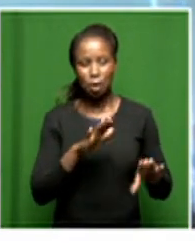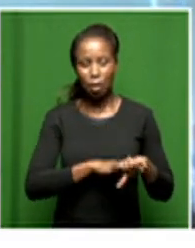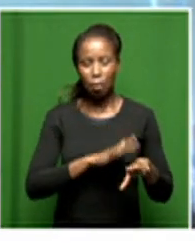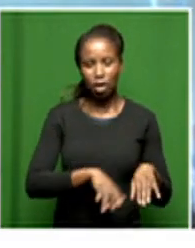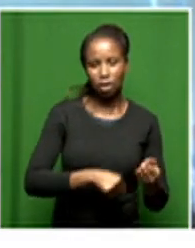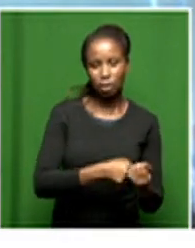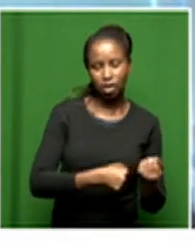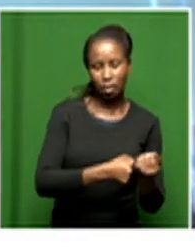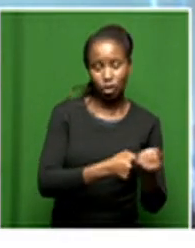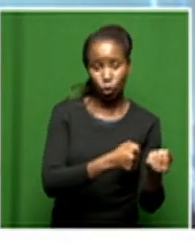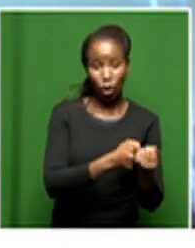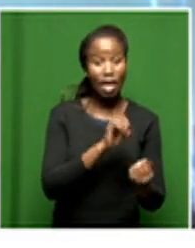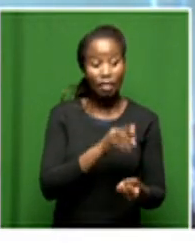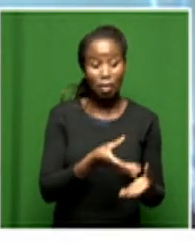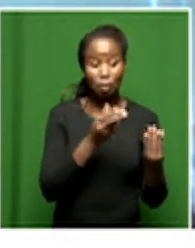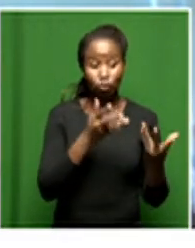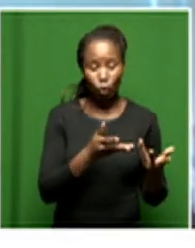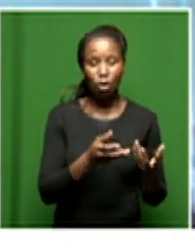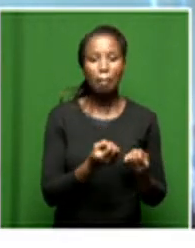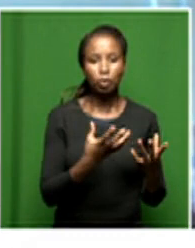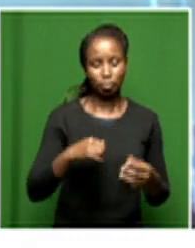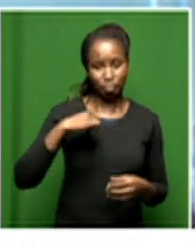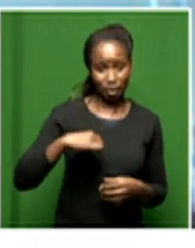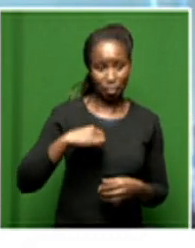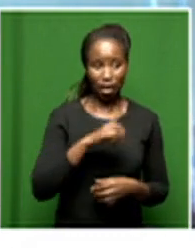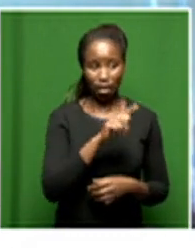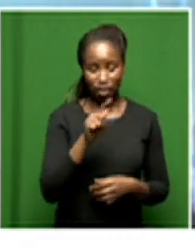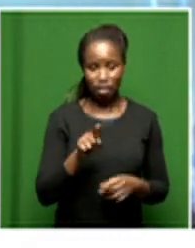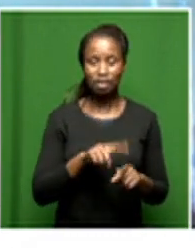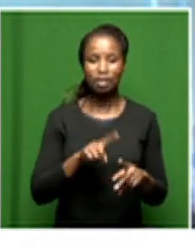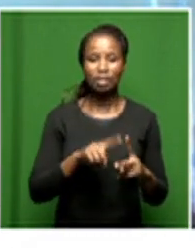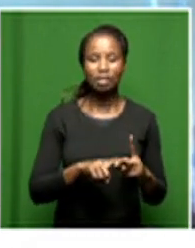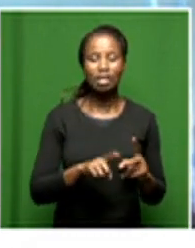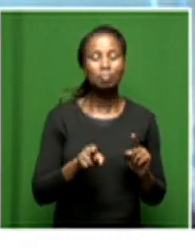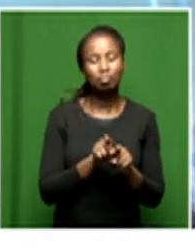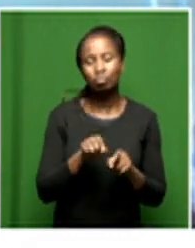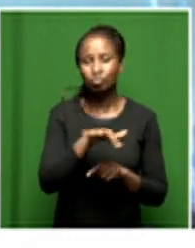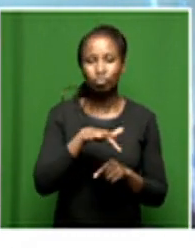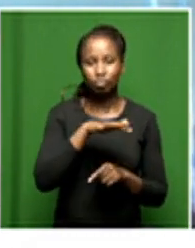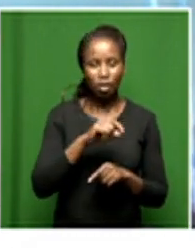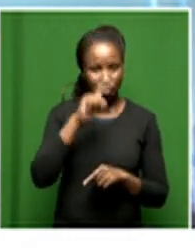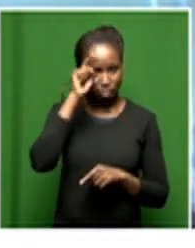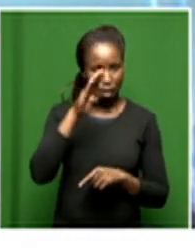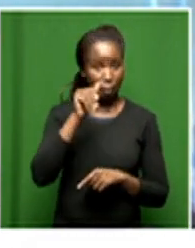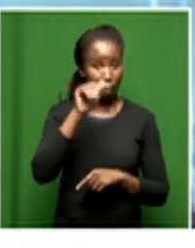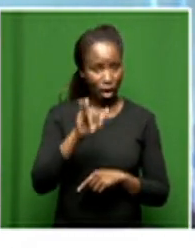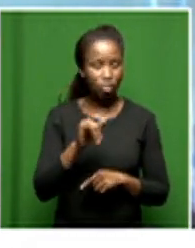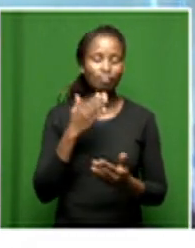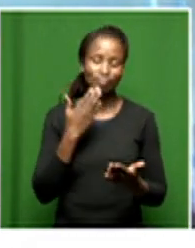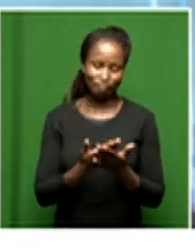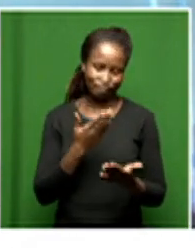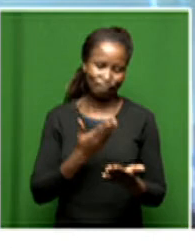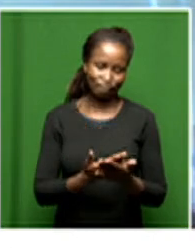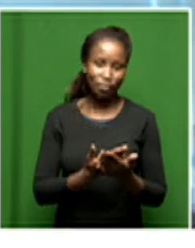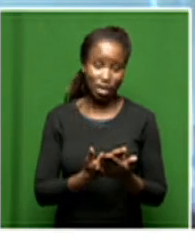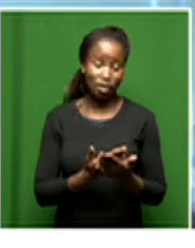to replicate this in municipalities, in townships across Nelson Mandela Bay, there's a very strong chance